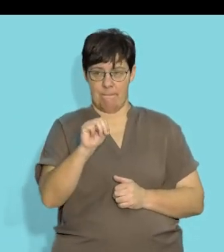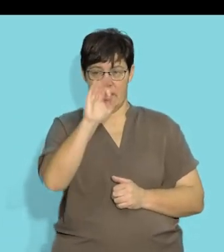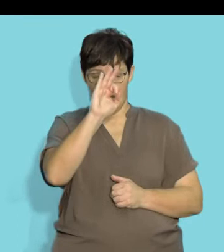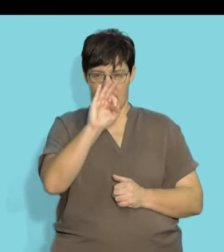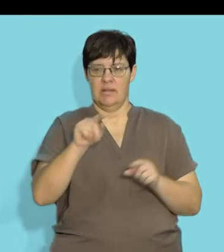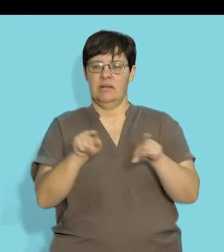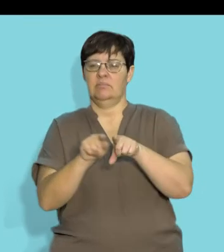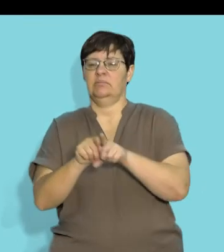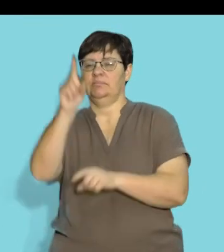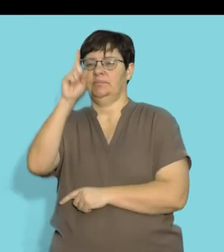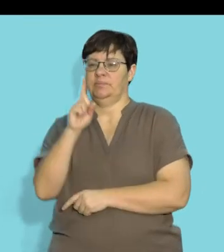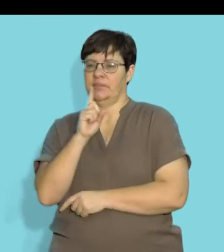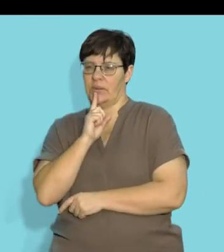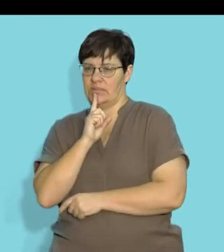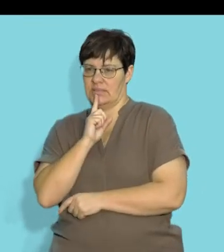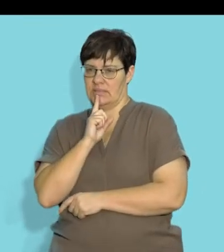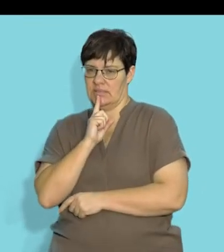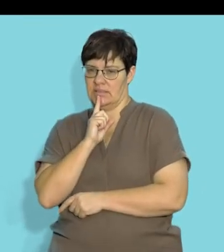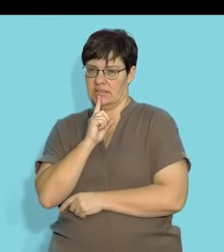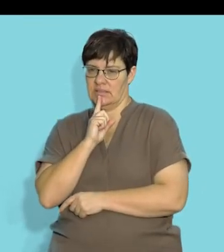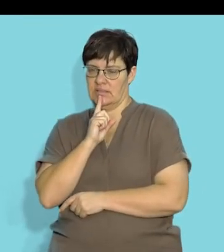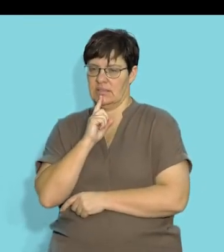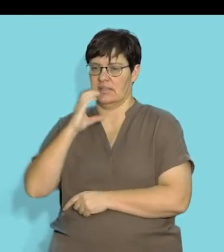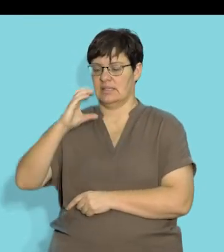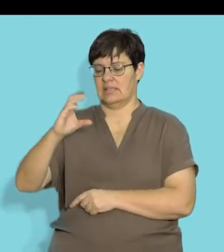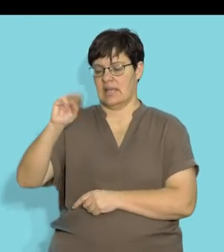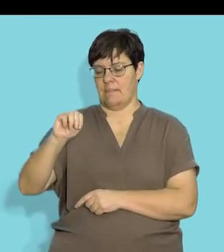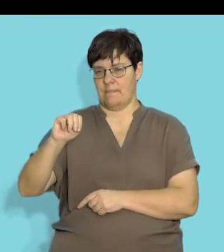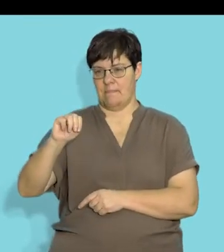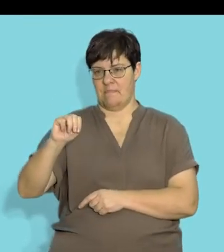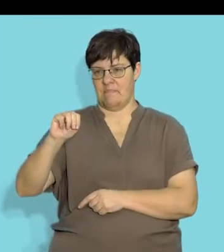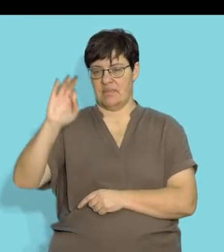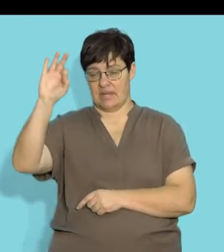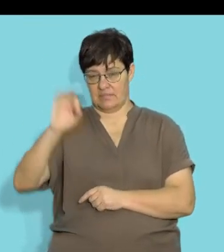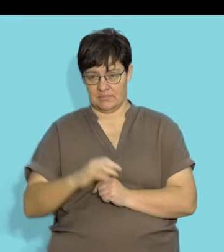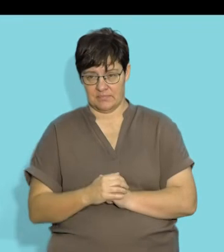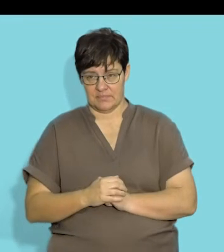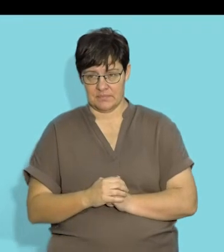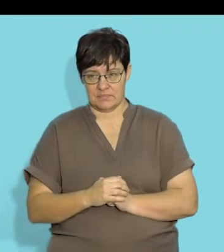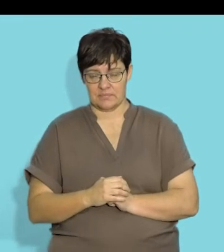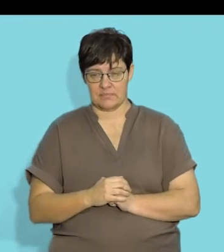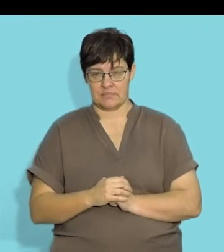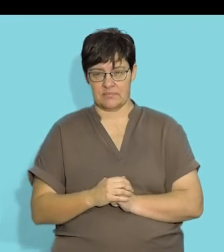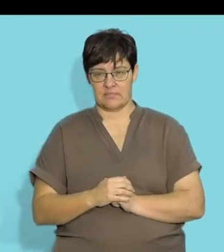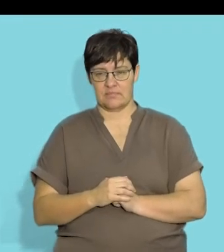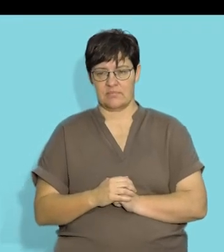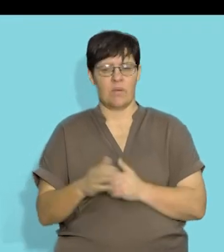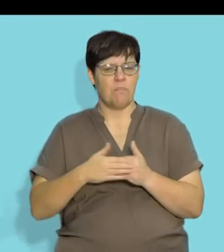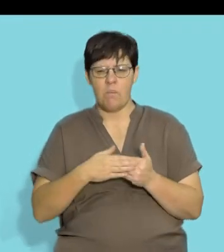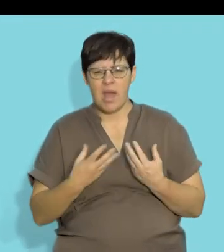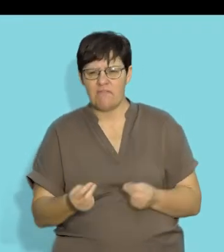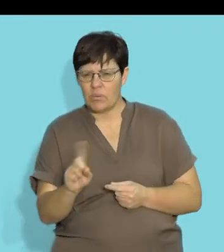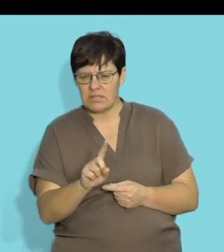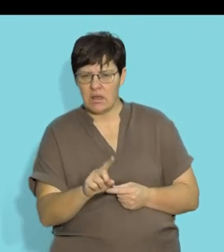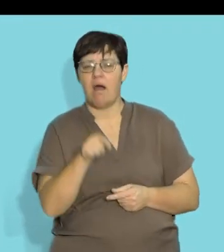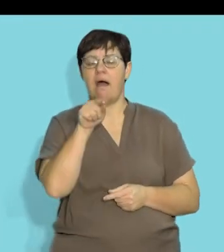to 1,000 cubic centimeters, right? Right. And then what else do we have? We